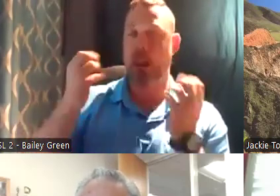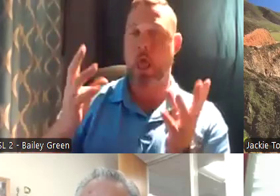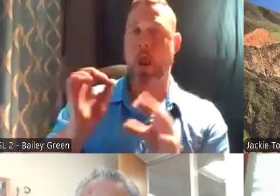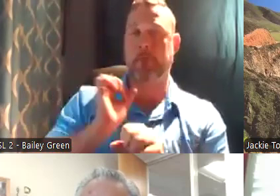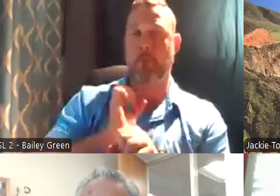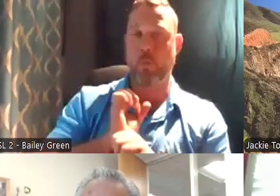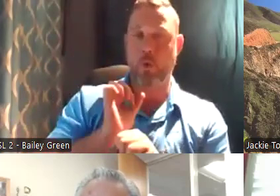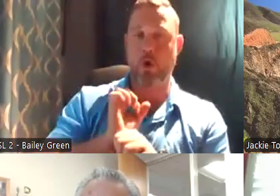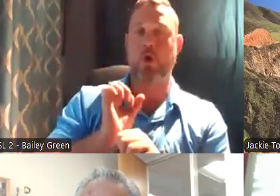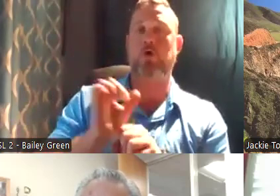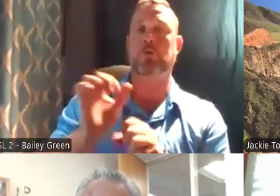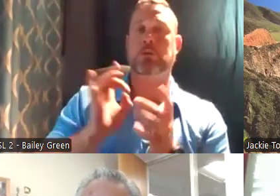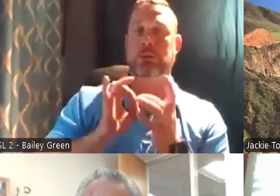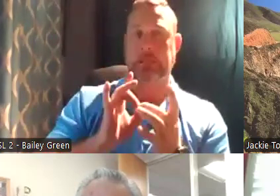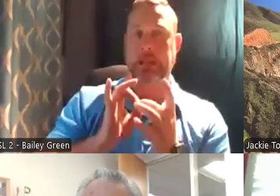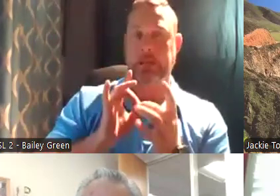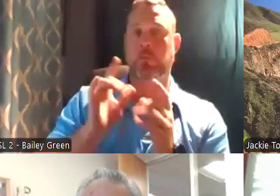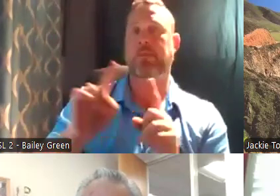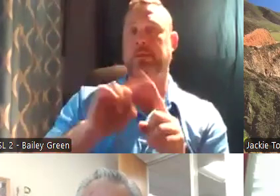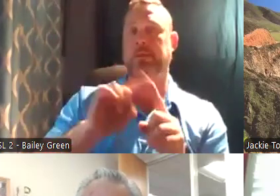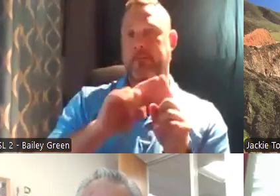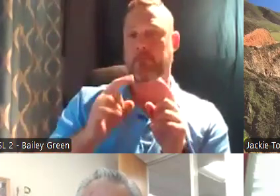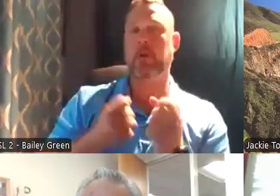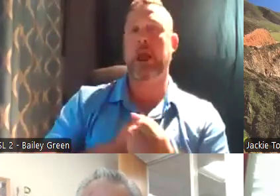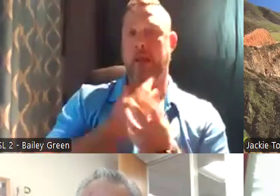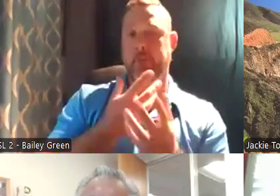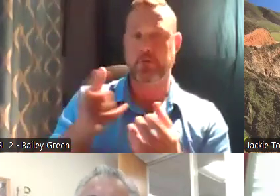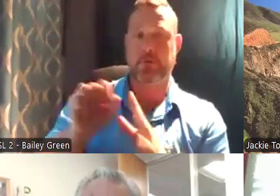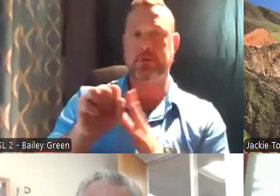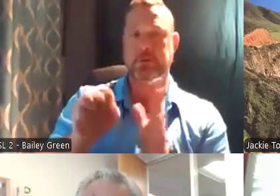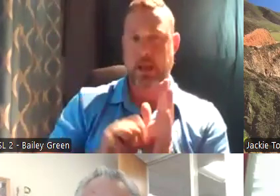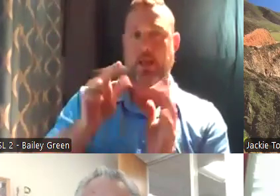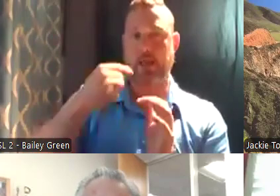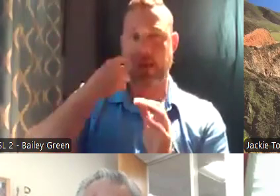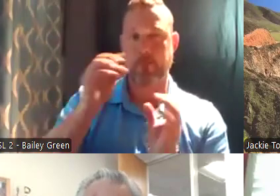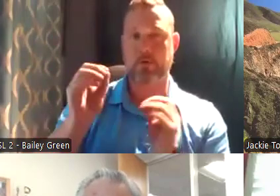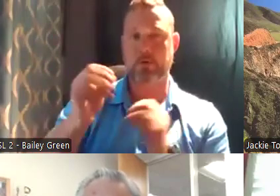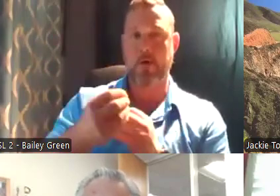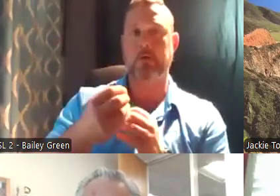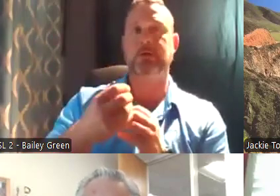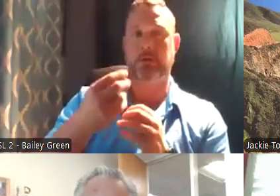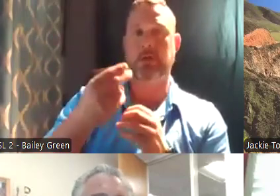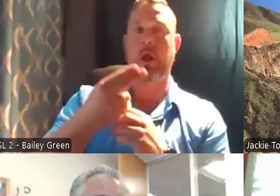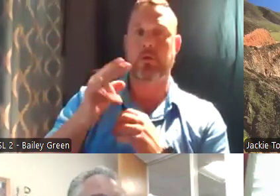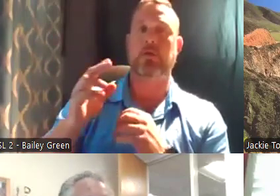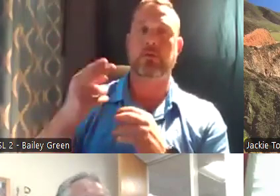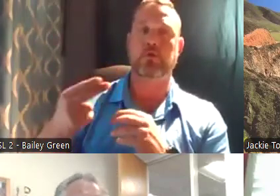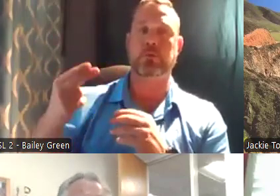that she's closely connected with all the different efforts across the state and at the governor's office and Health and Human Services Agency.